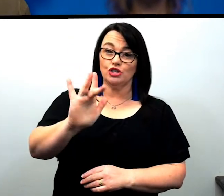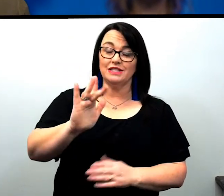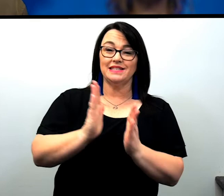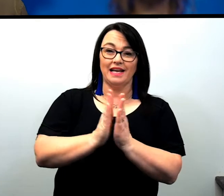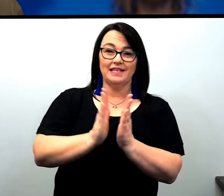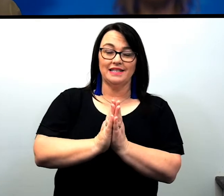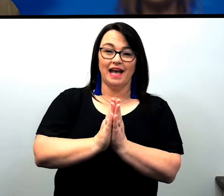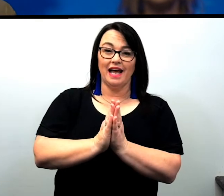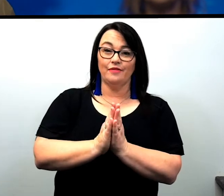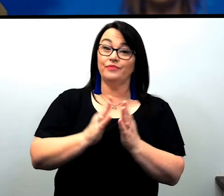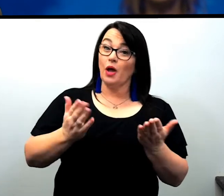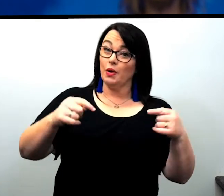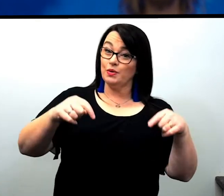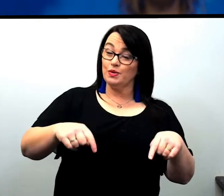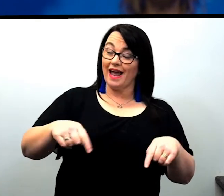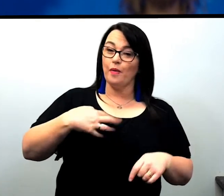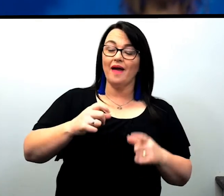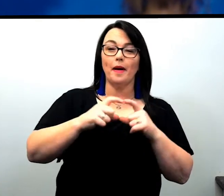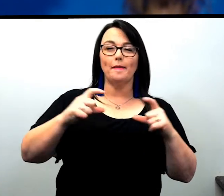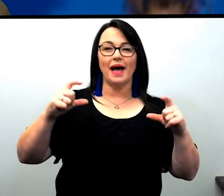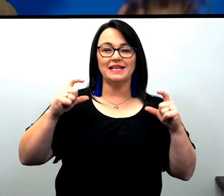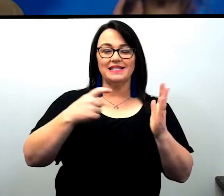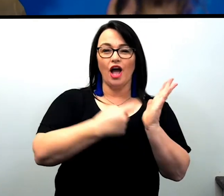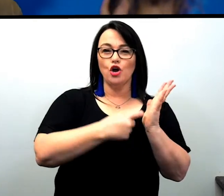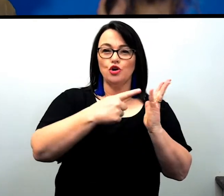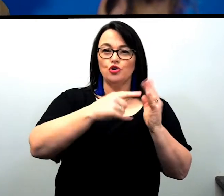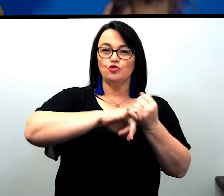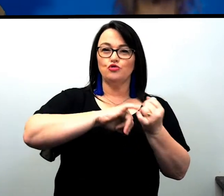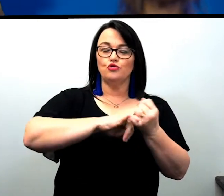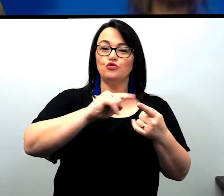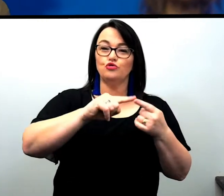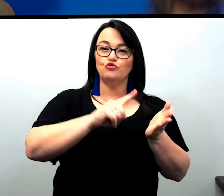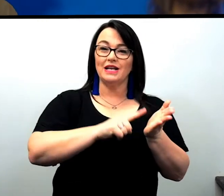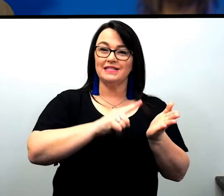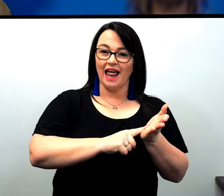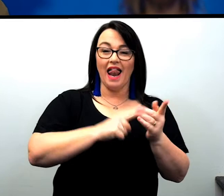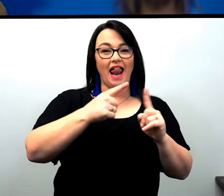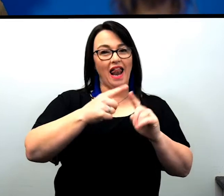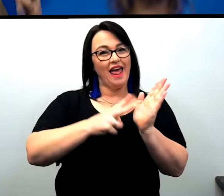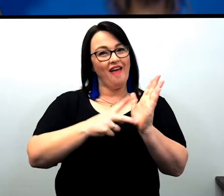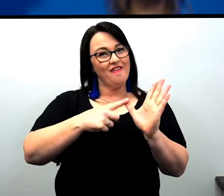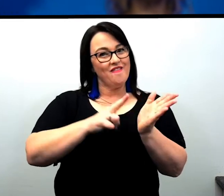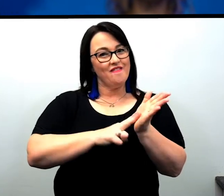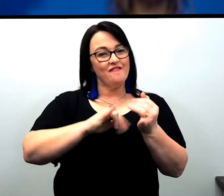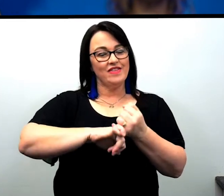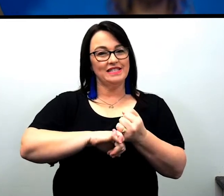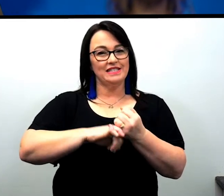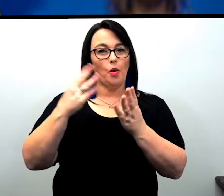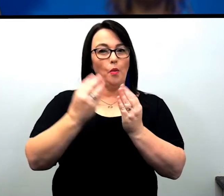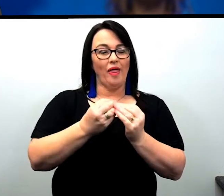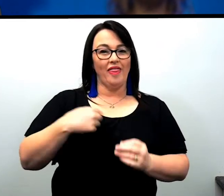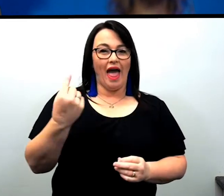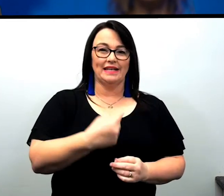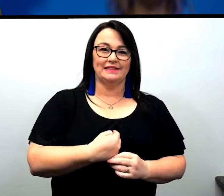today, we have Pastor Russell Evans with us. Well, he's not here in New Zealand. He's in Melbourne, but he's going to be speaking